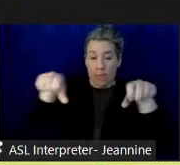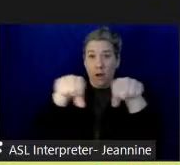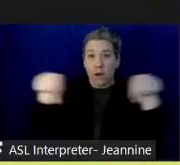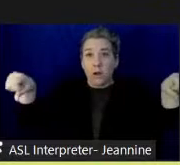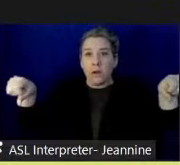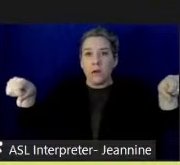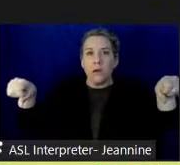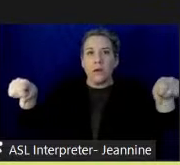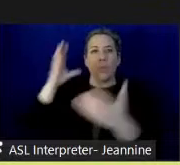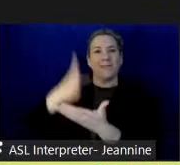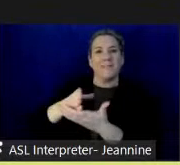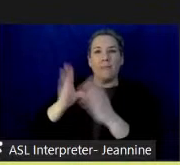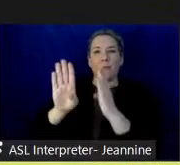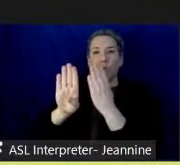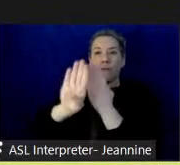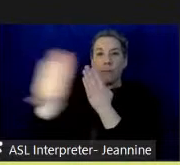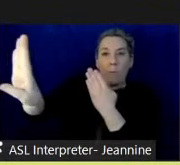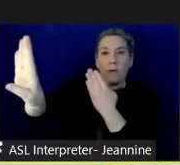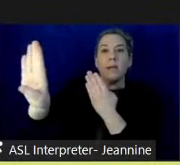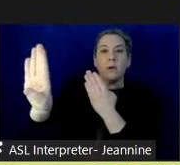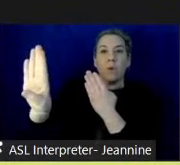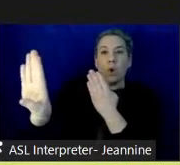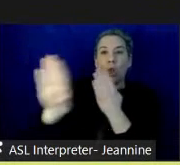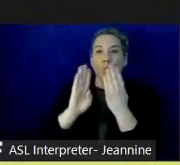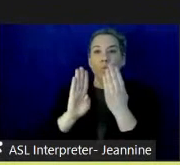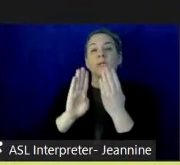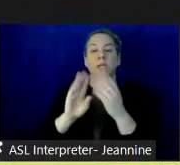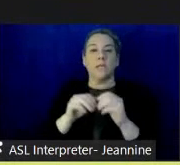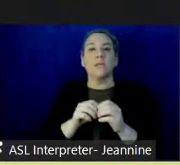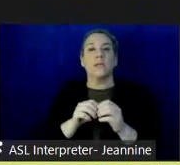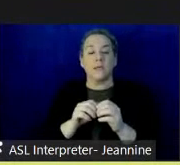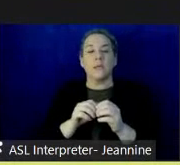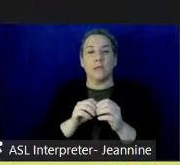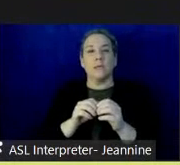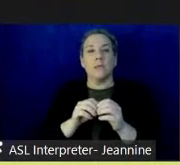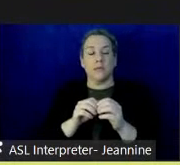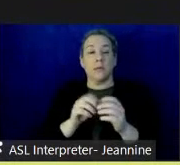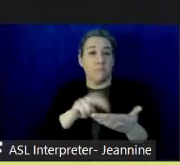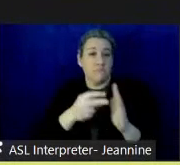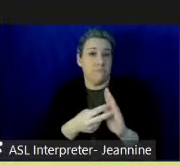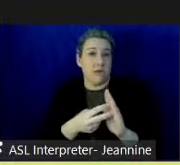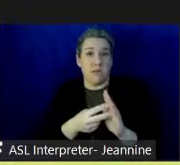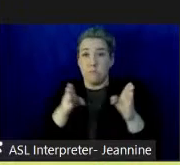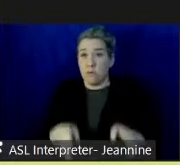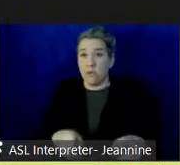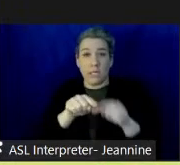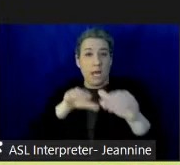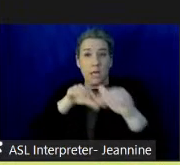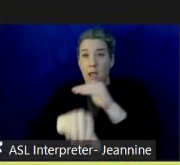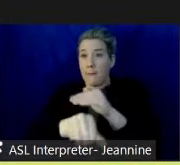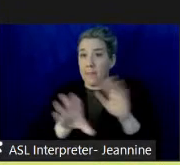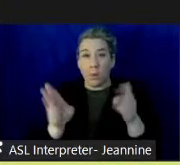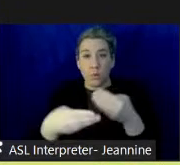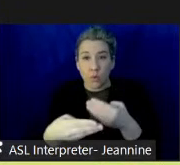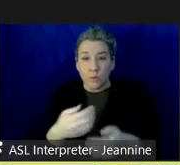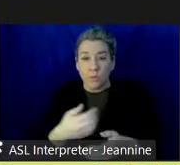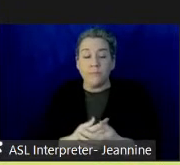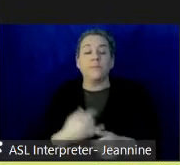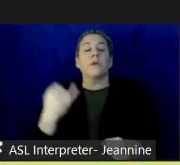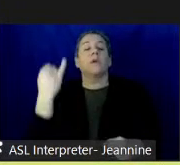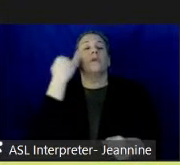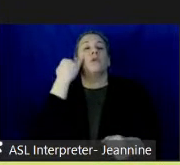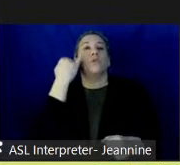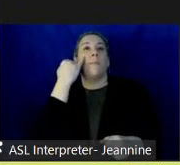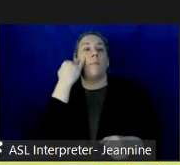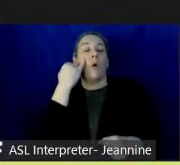going to prevent that door from opening or closing, all right, limiting anybody's ability to gain access into my space. If I'm in a room that